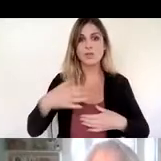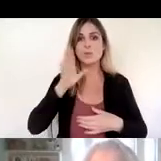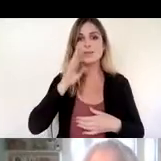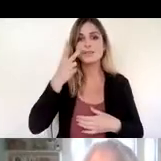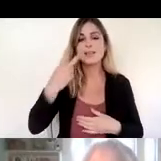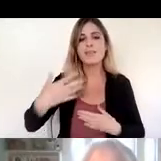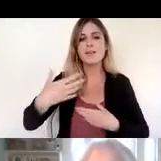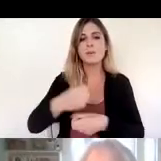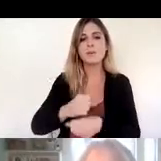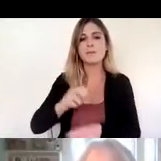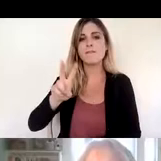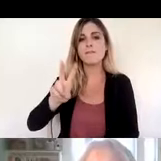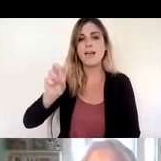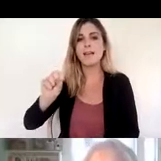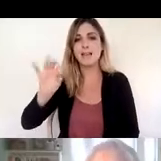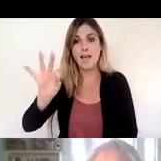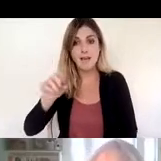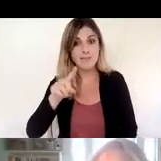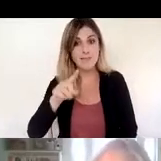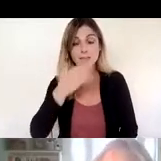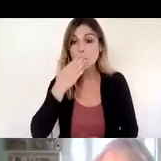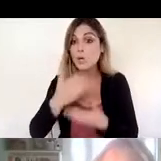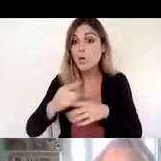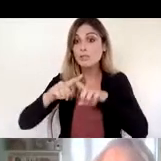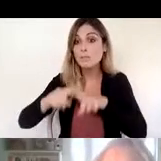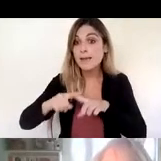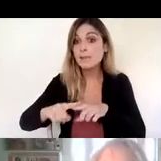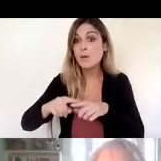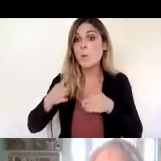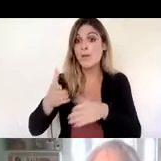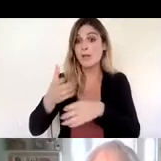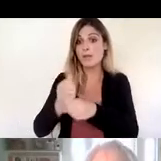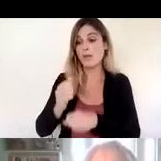is a reliable source of vitamin B12.